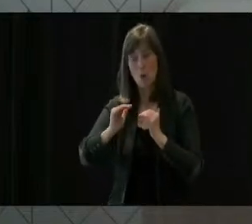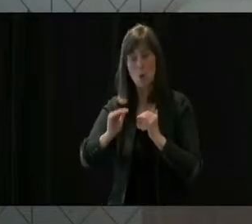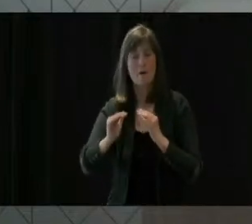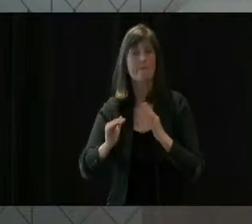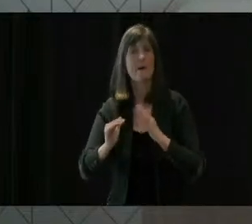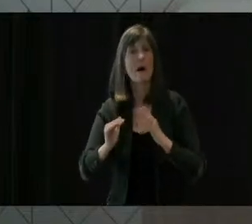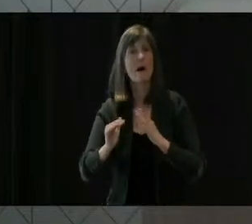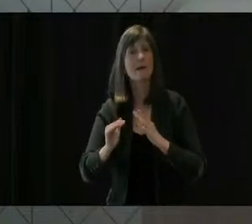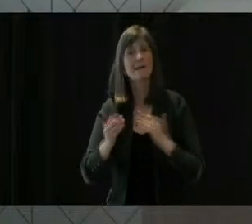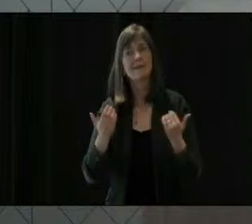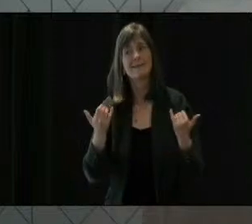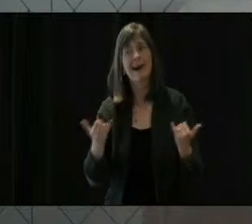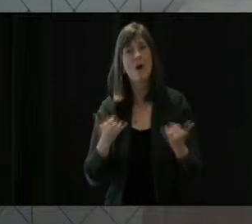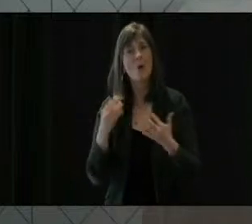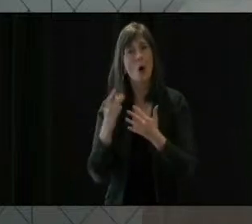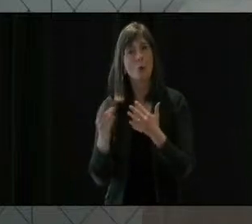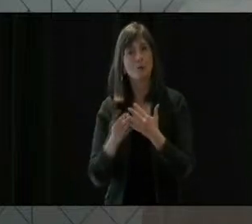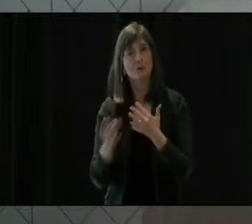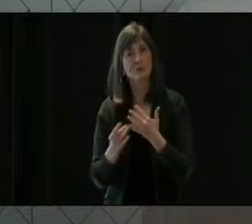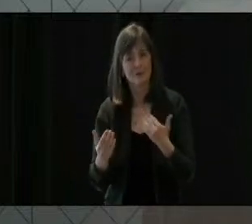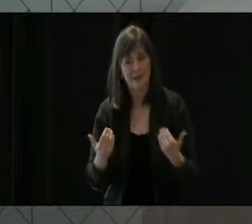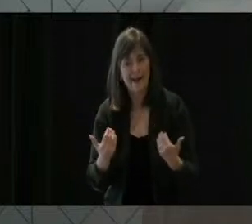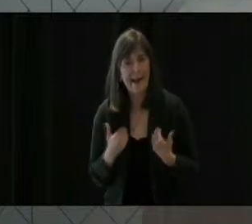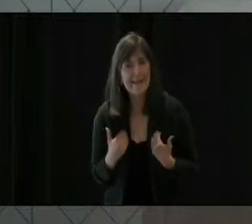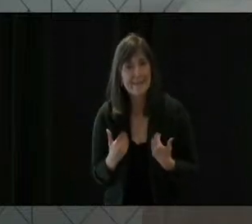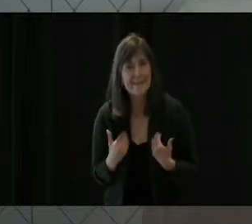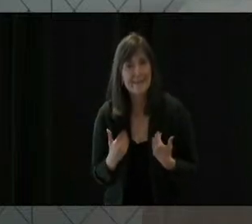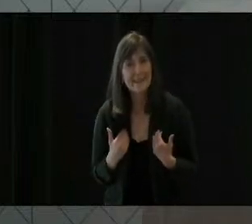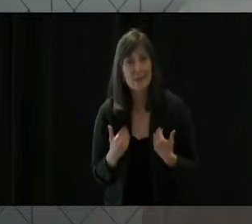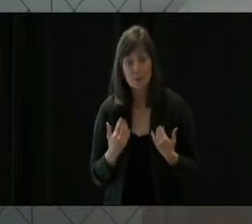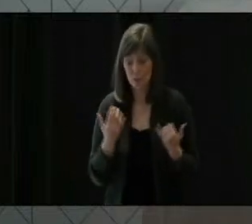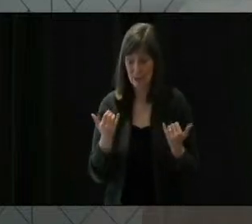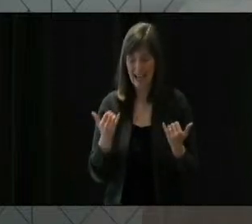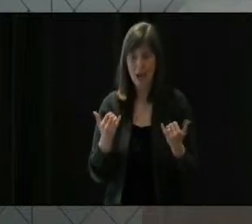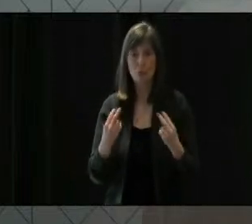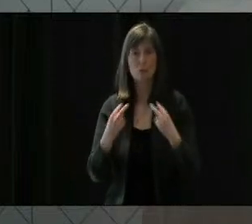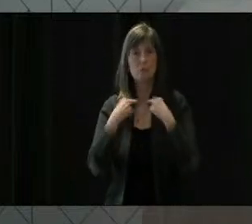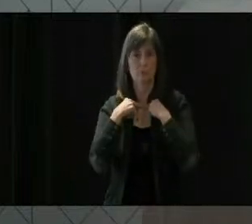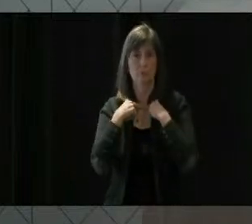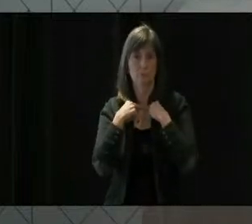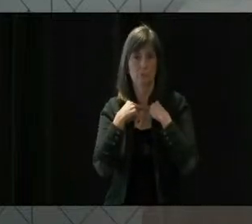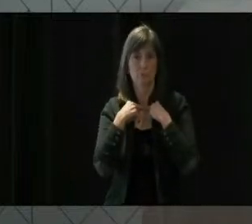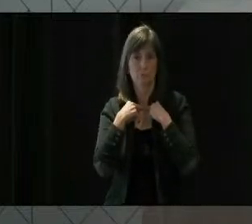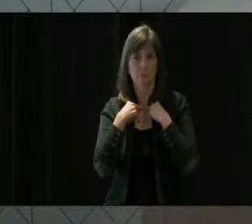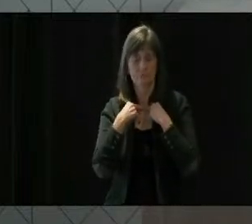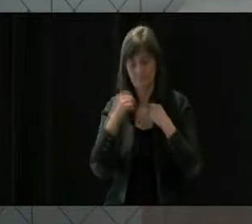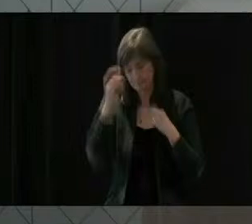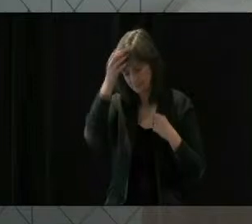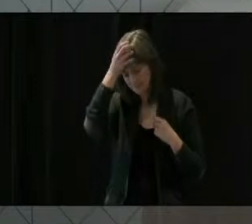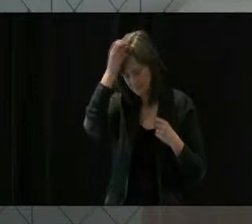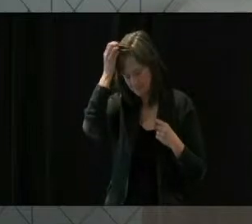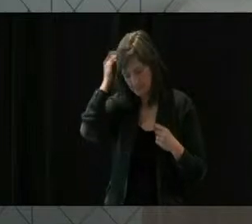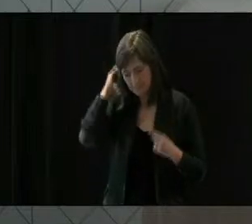have more options. But right now, we're in a very perilous place.